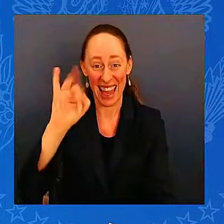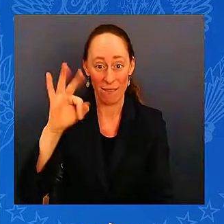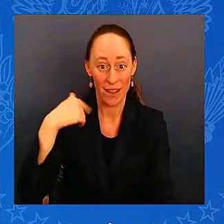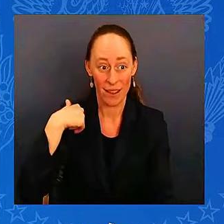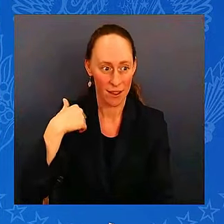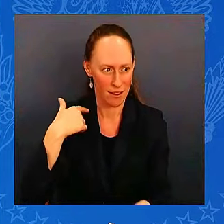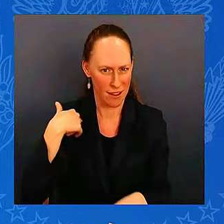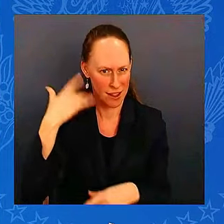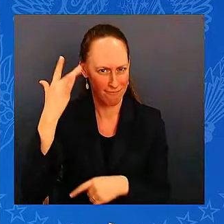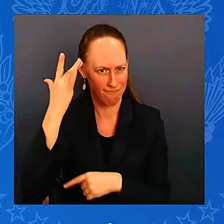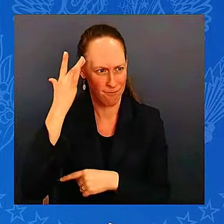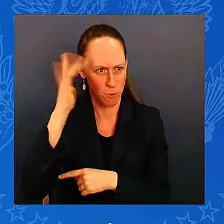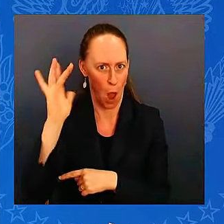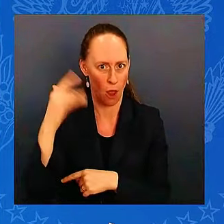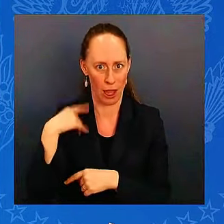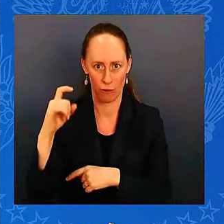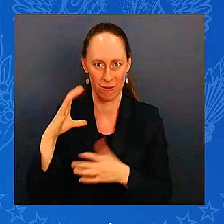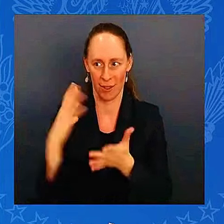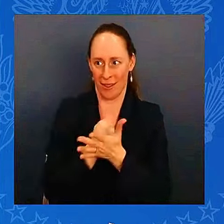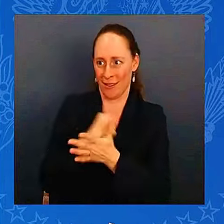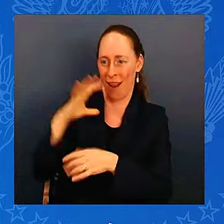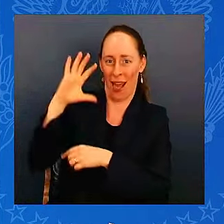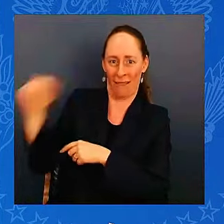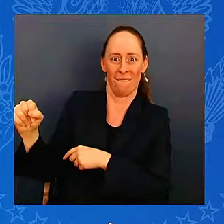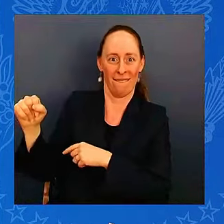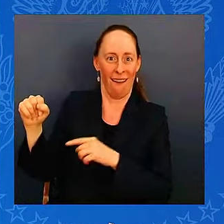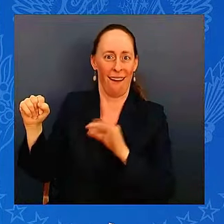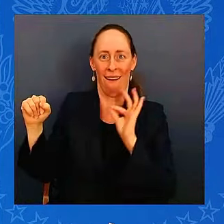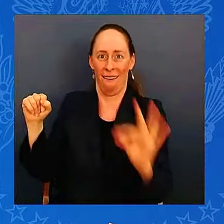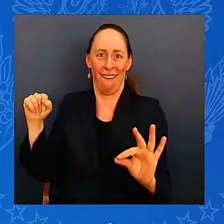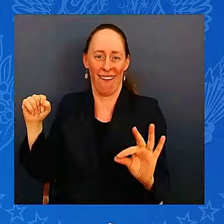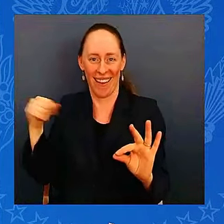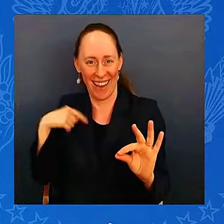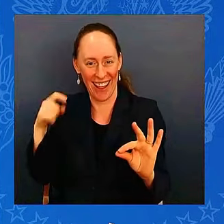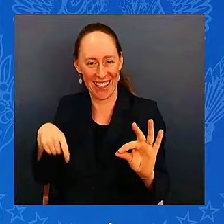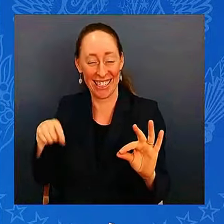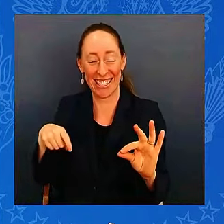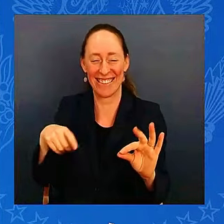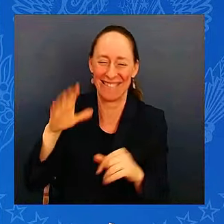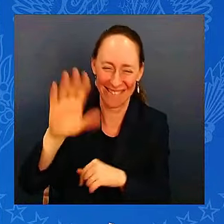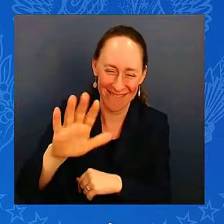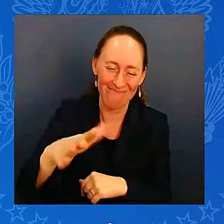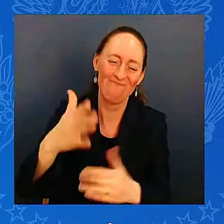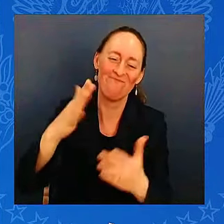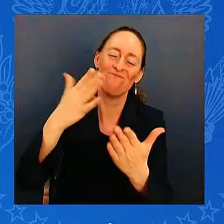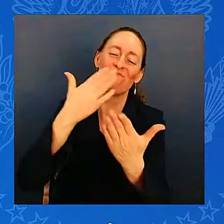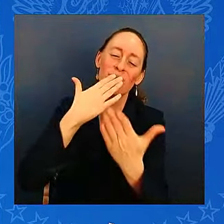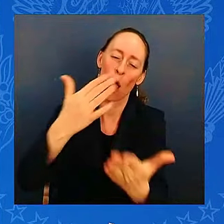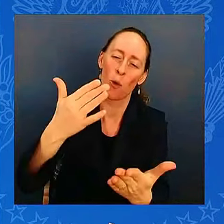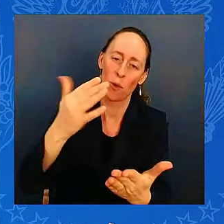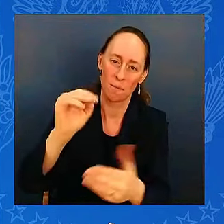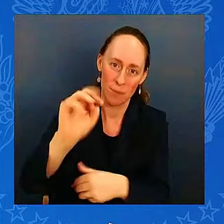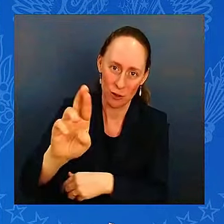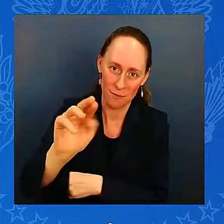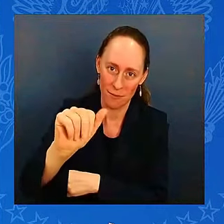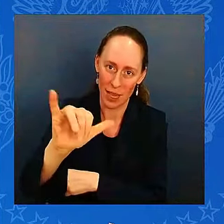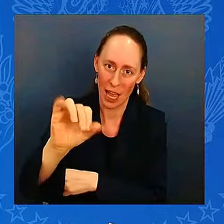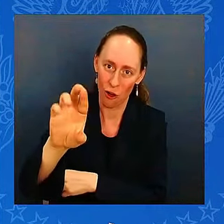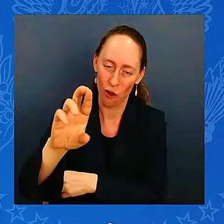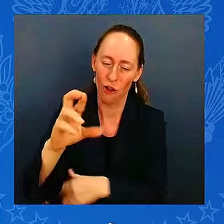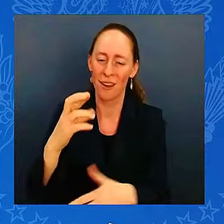Thank you all so very much. Mr. Mayor, Michael, thank you. You know, I awarded the Presidential Medal of